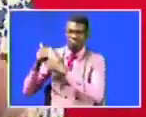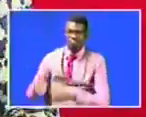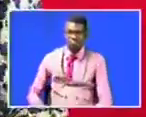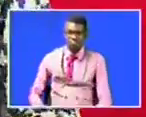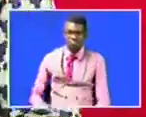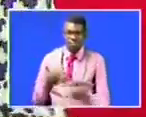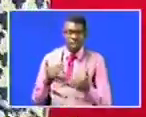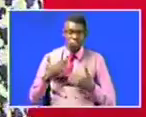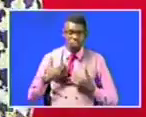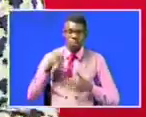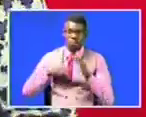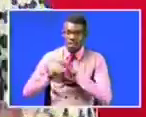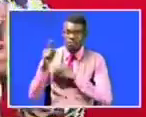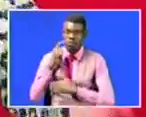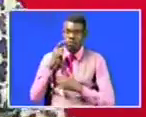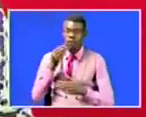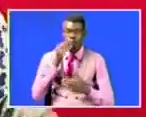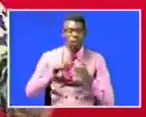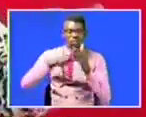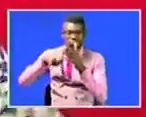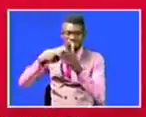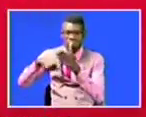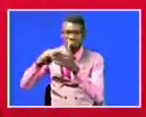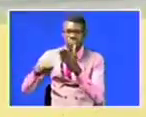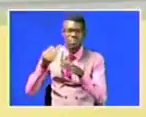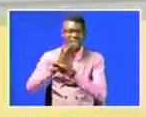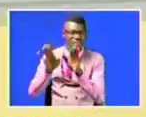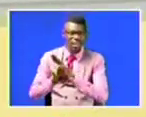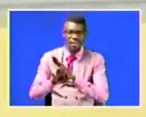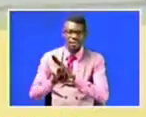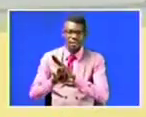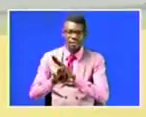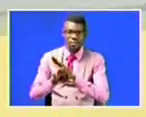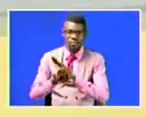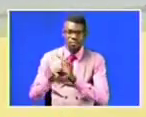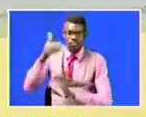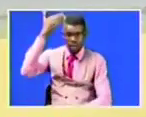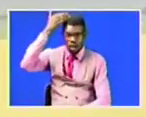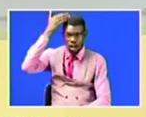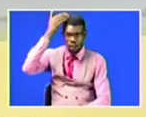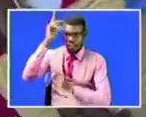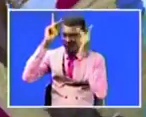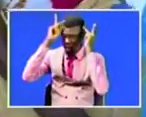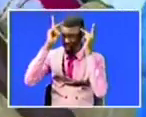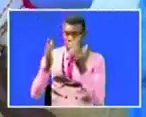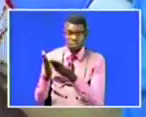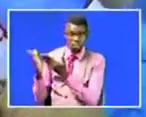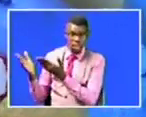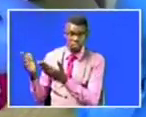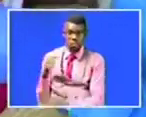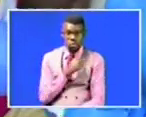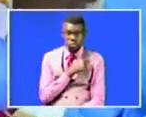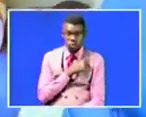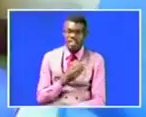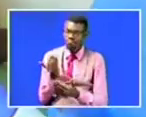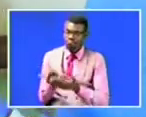mtu kwenda dukani, processed food, processed this, processed that. A nurse at Kakamega Hospice, Rose, has been offering